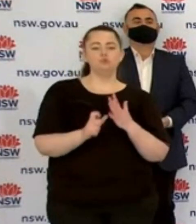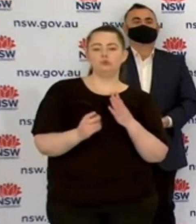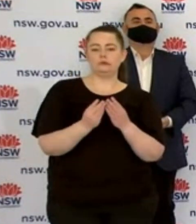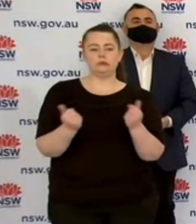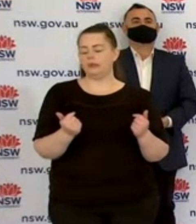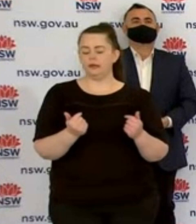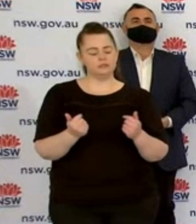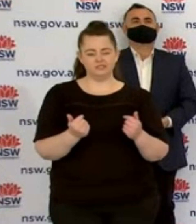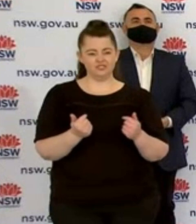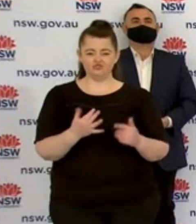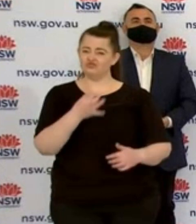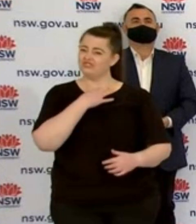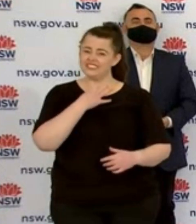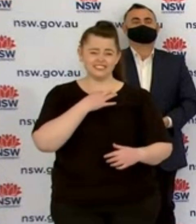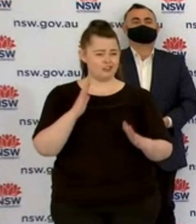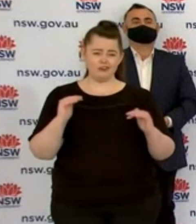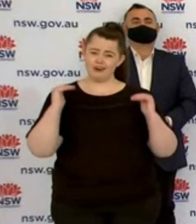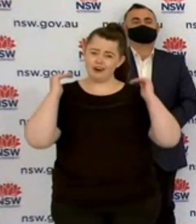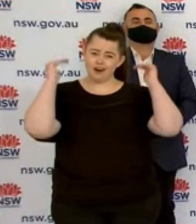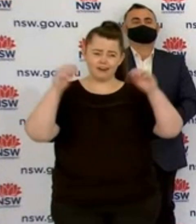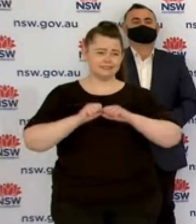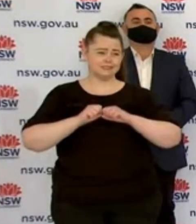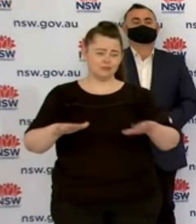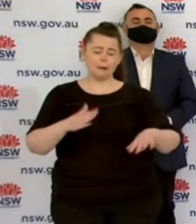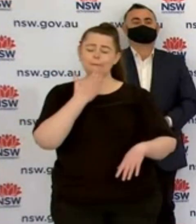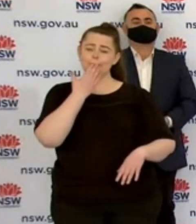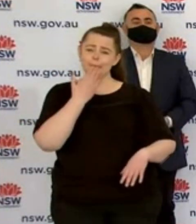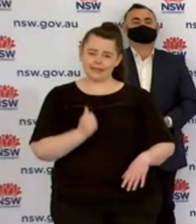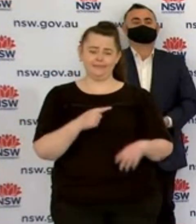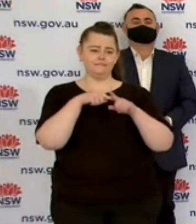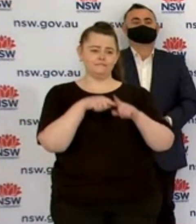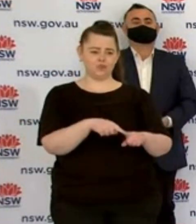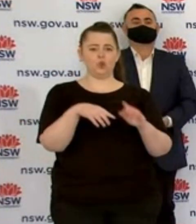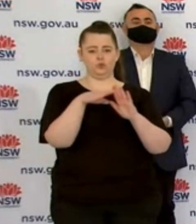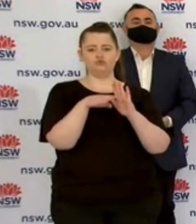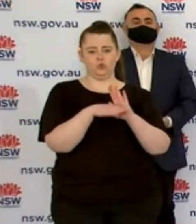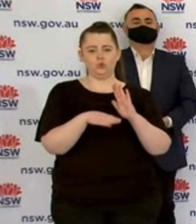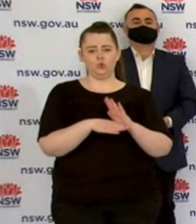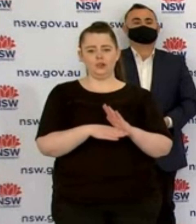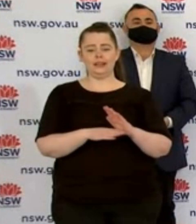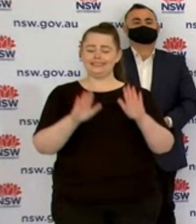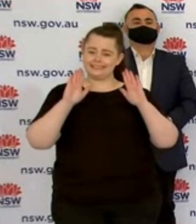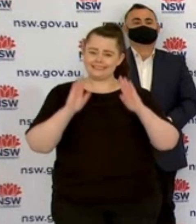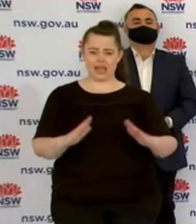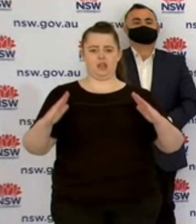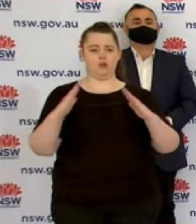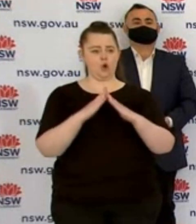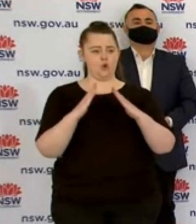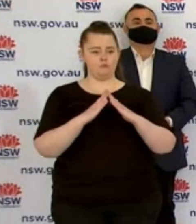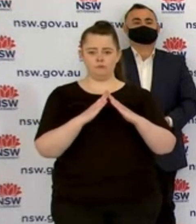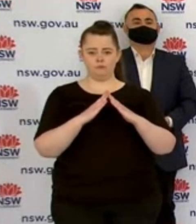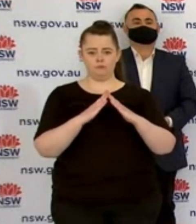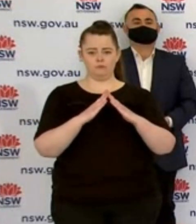health orders. Please stay at home and do not leave home unless for the